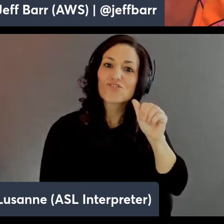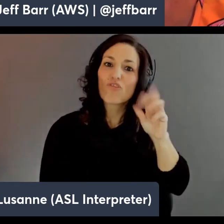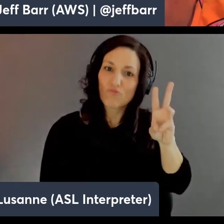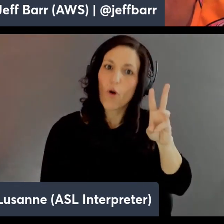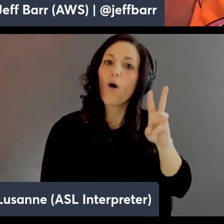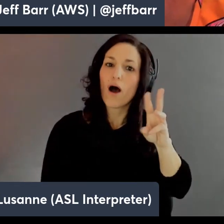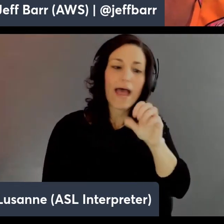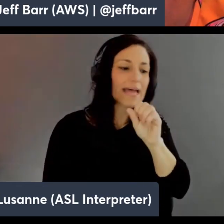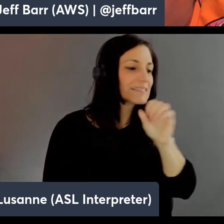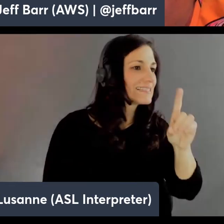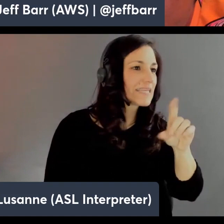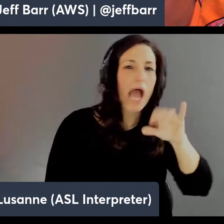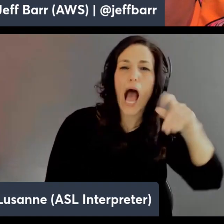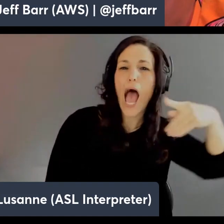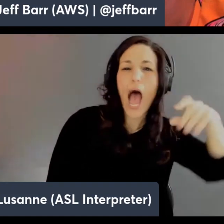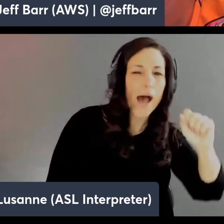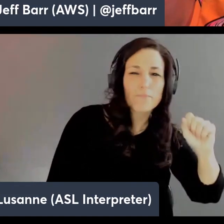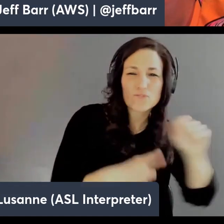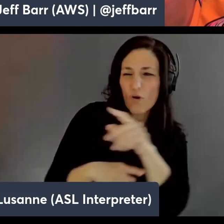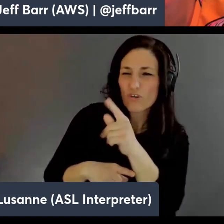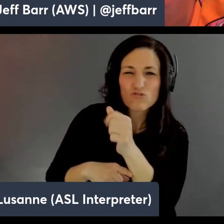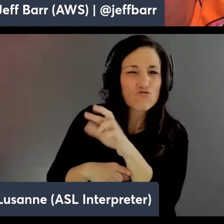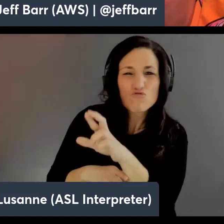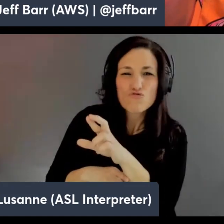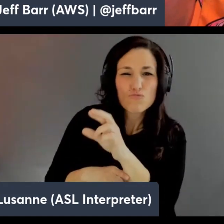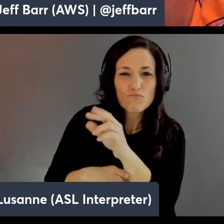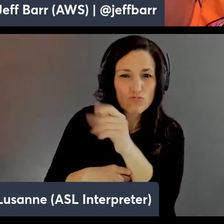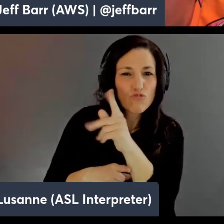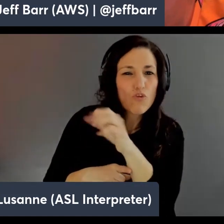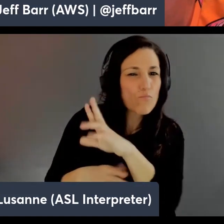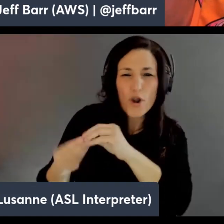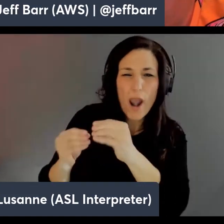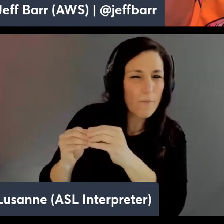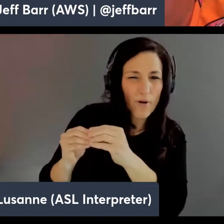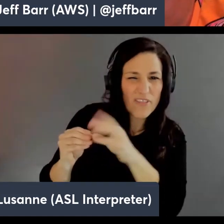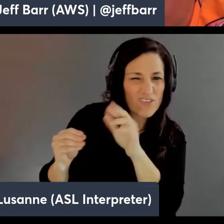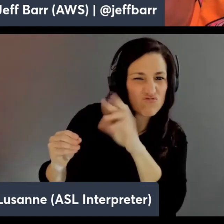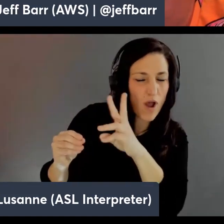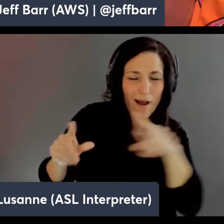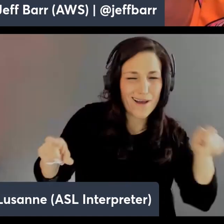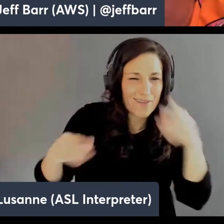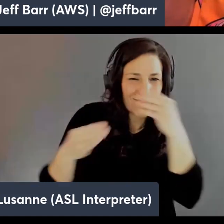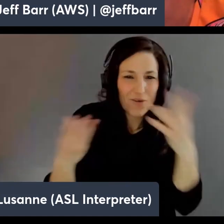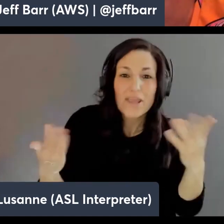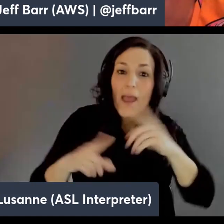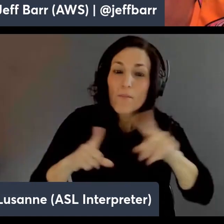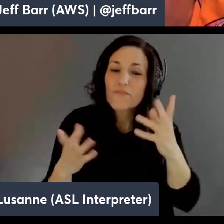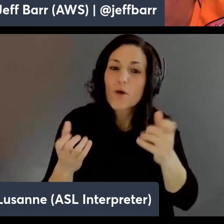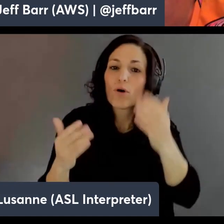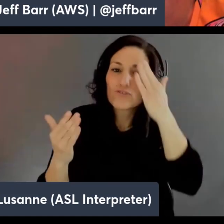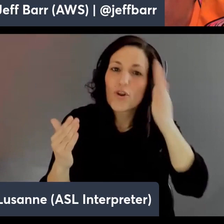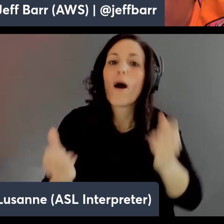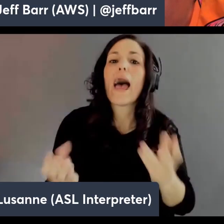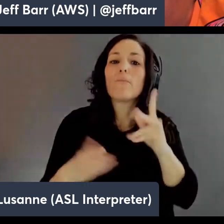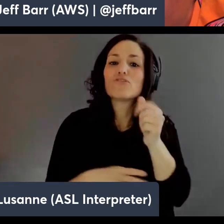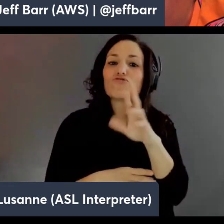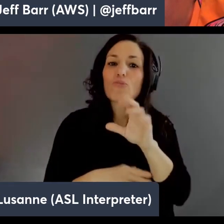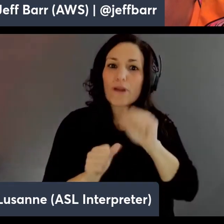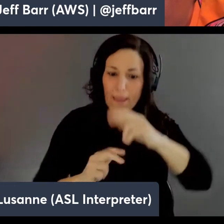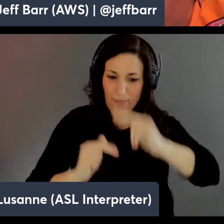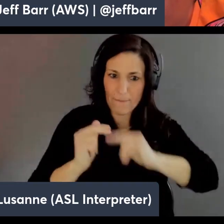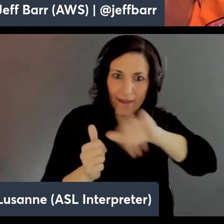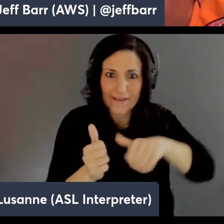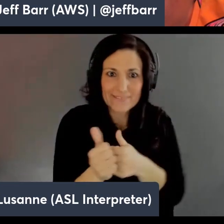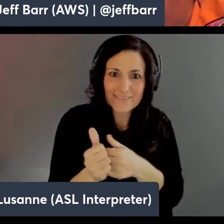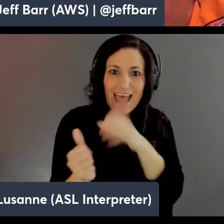raw throughput number, what they care about is how much throughput can be delivered by an SSD for a given amount of time. So